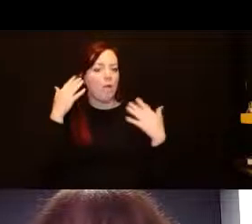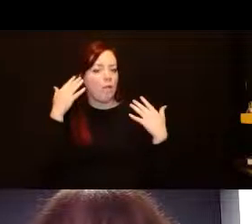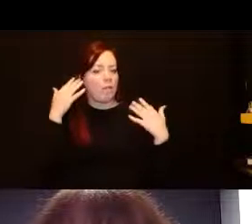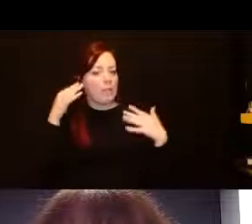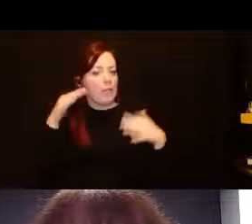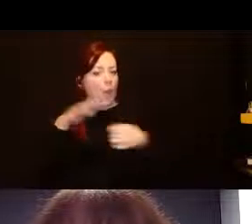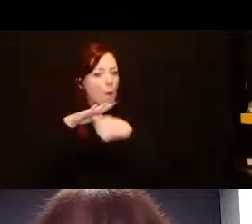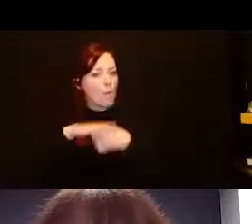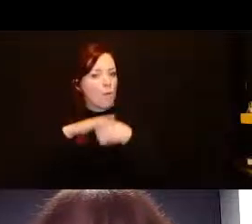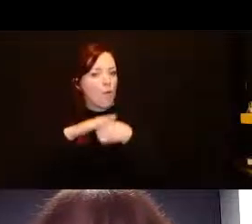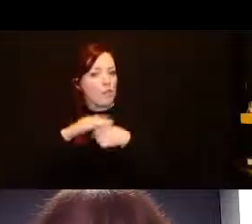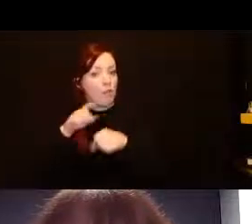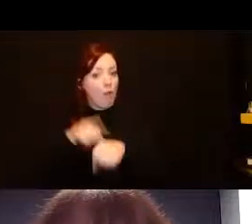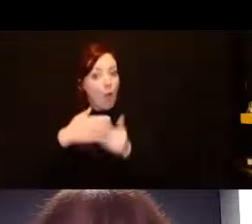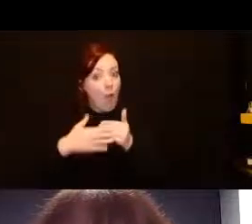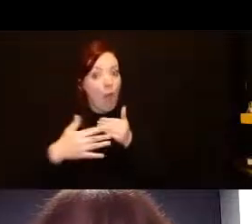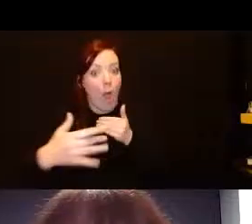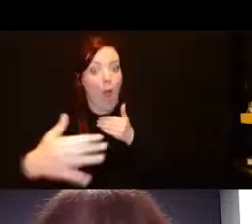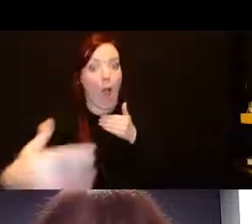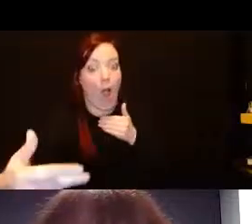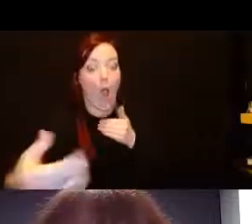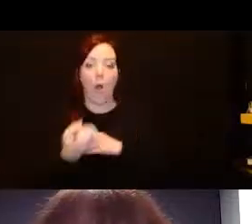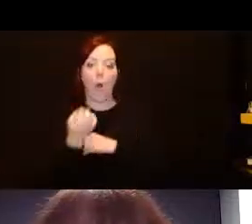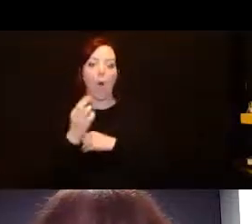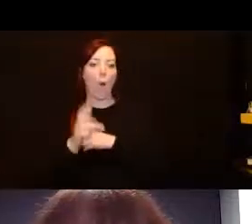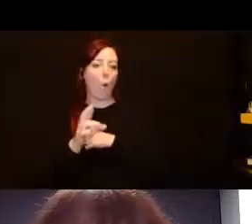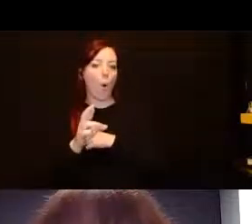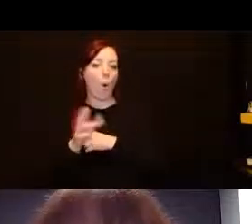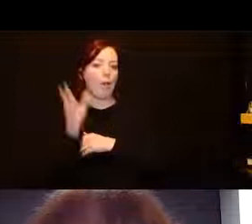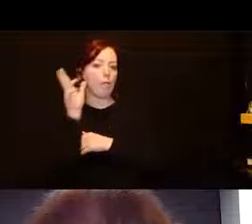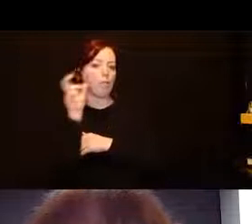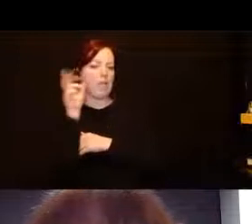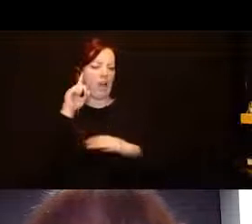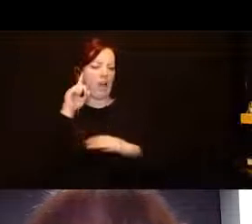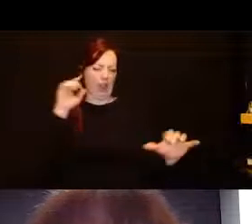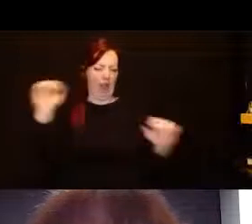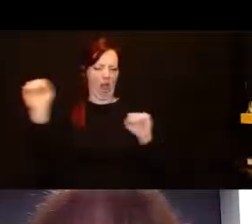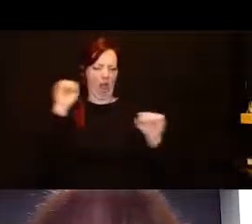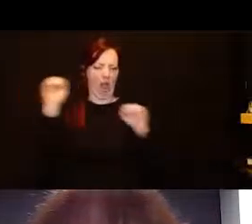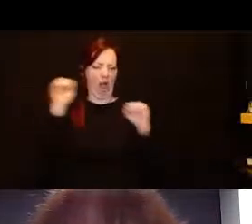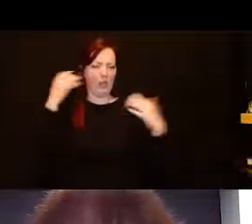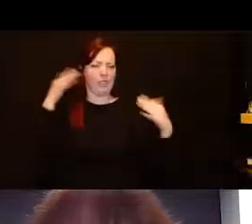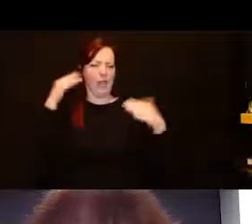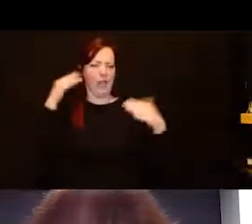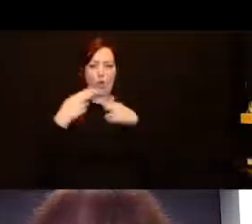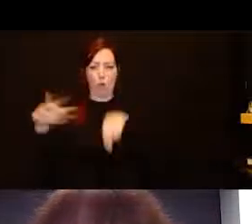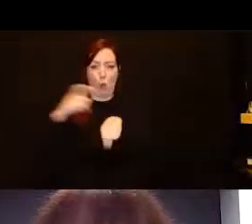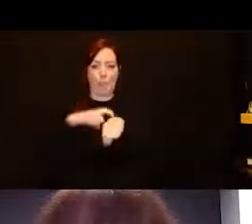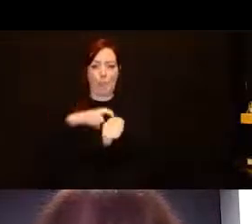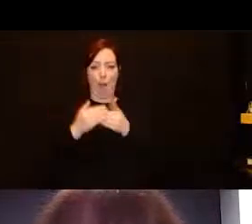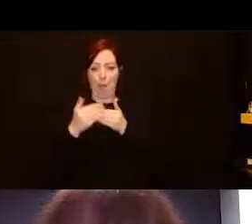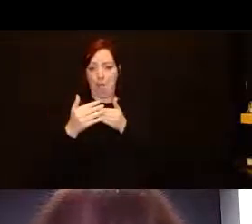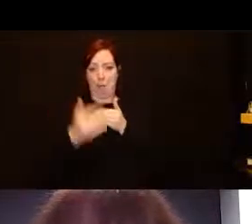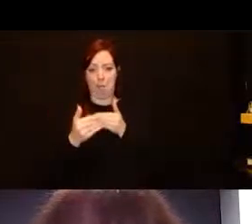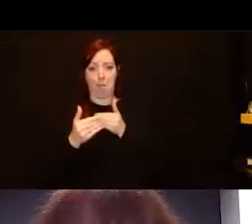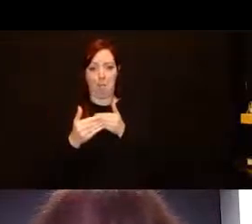or if you listen to a very loud noise for a short period of time, the